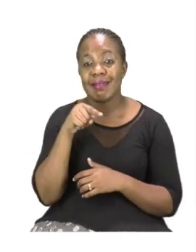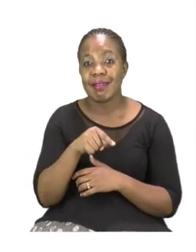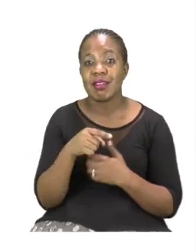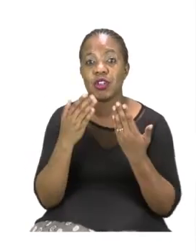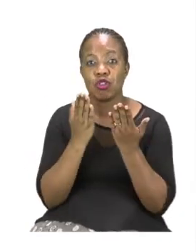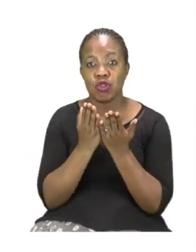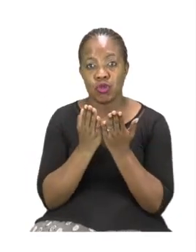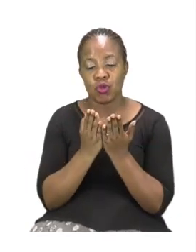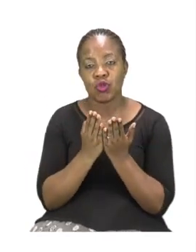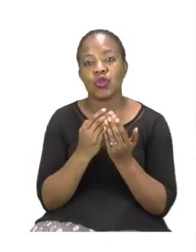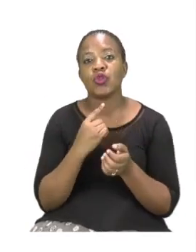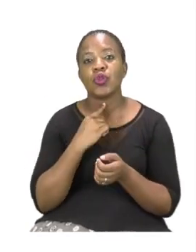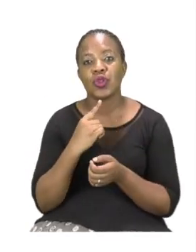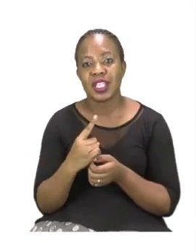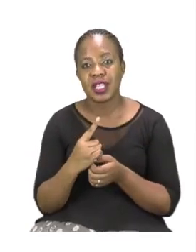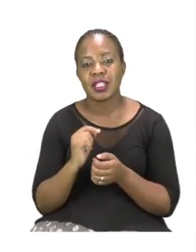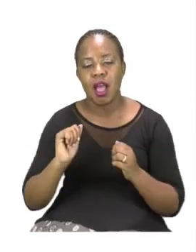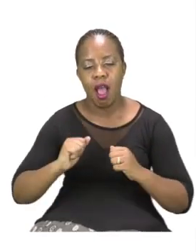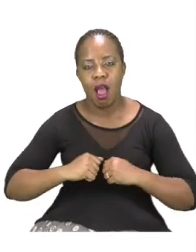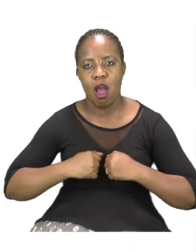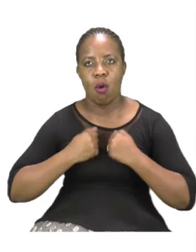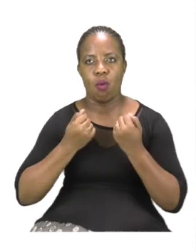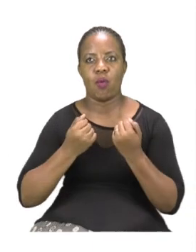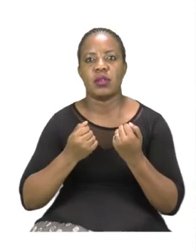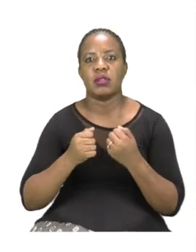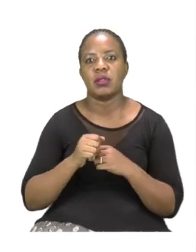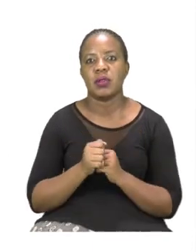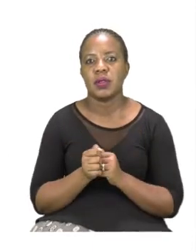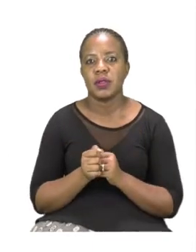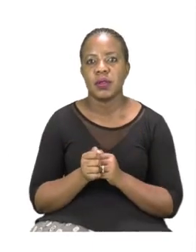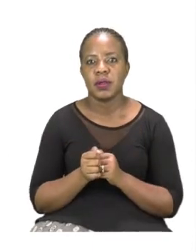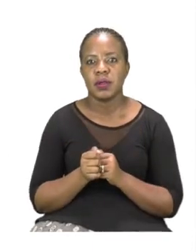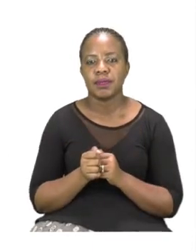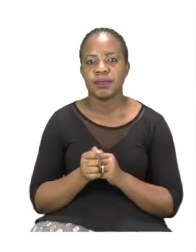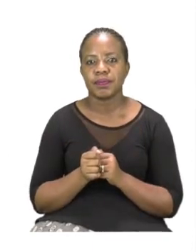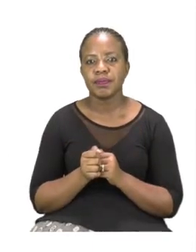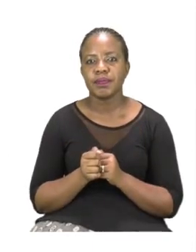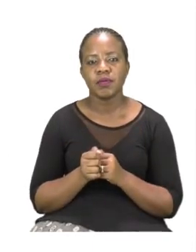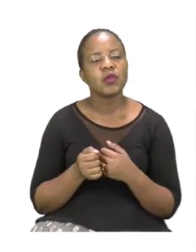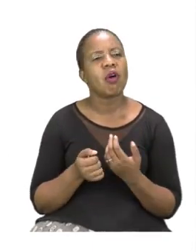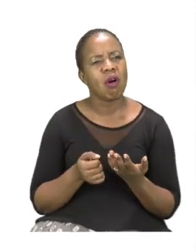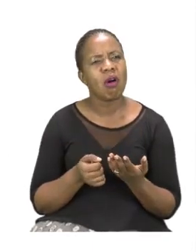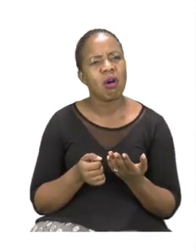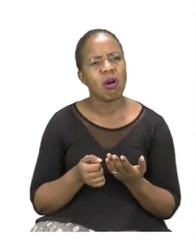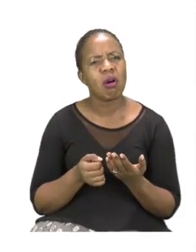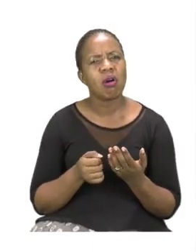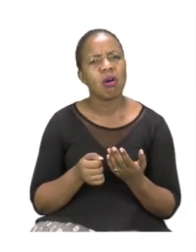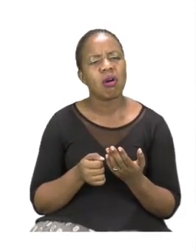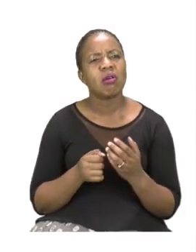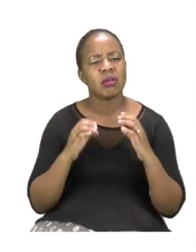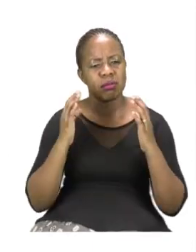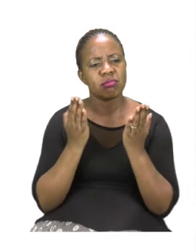is ours. Oh, so it's not about the bus, but the school. Let's read it